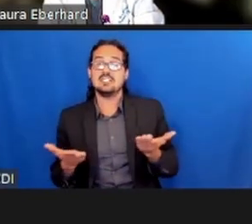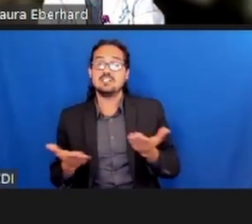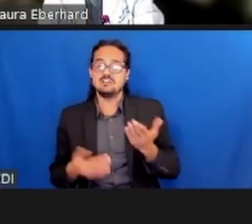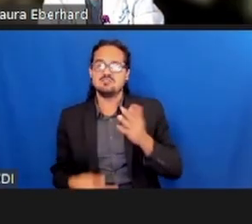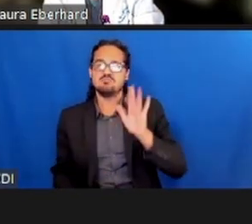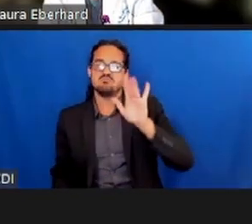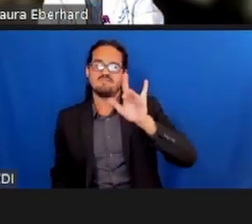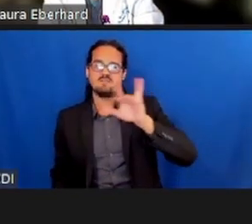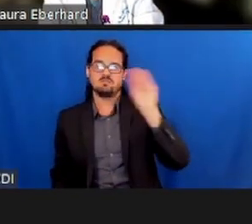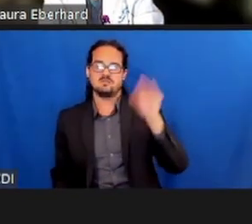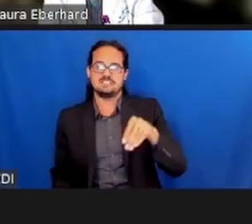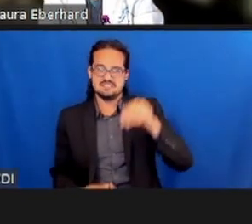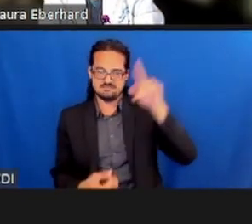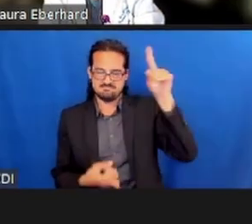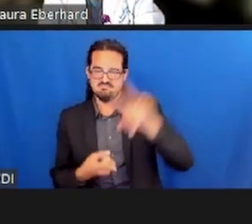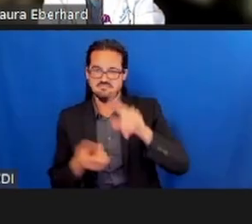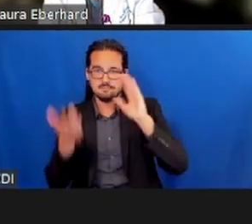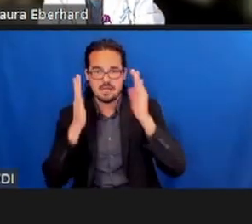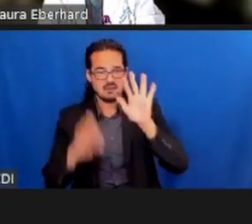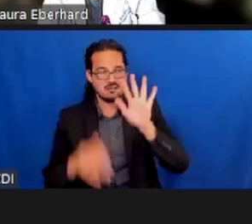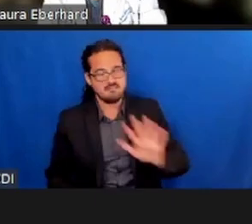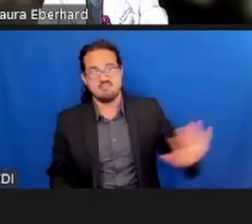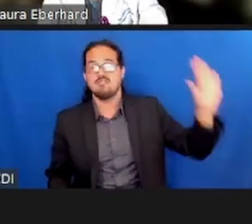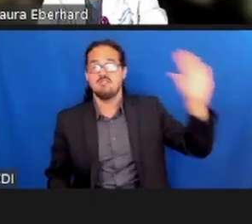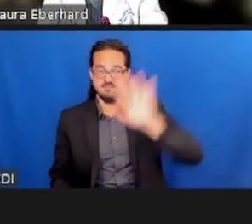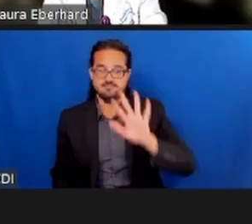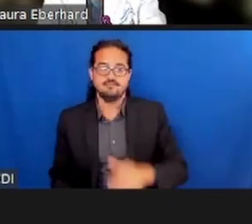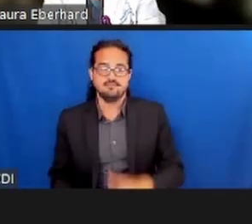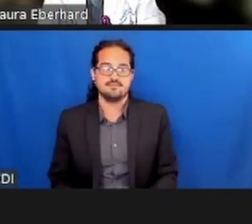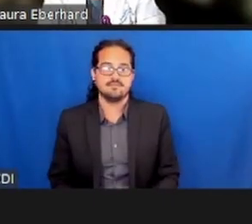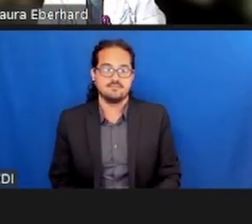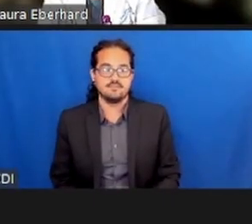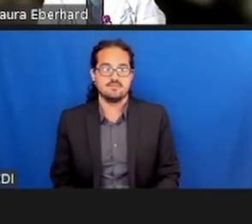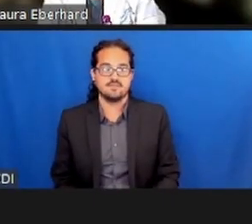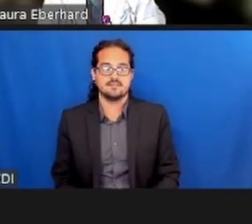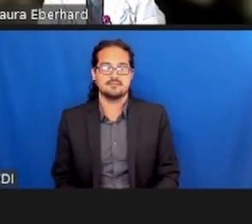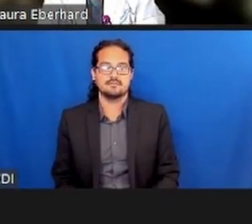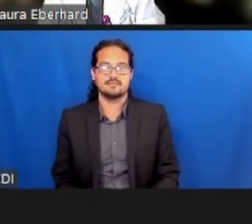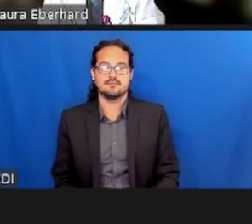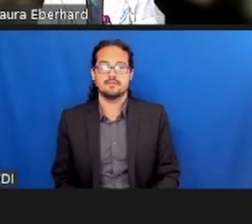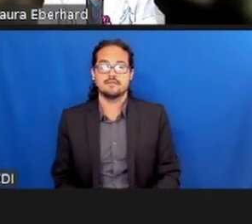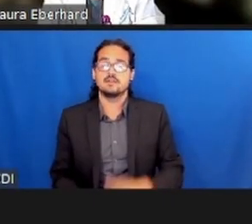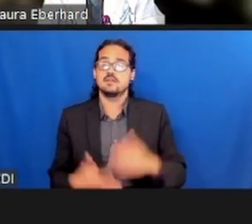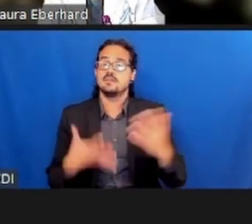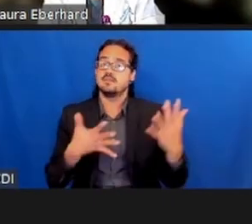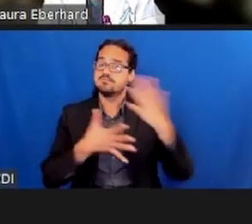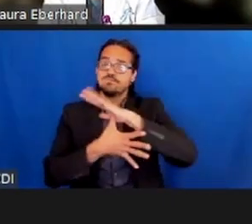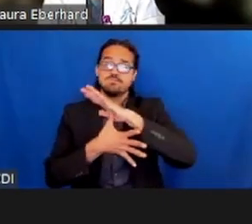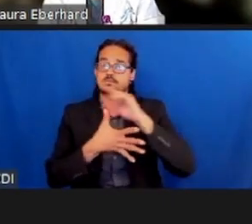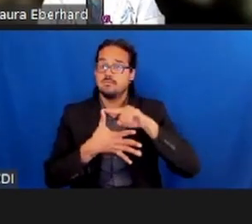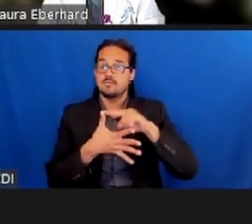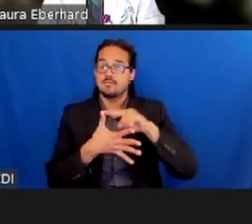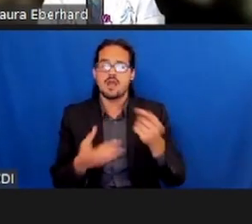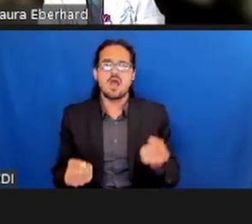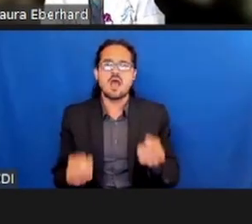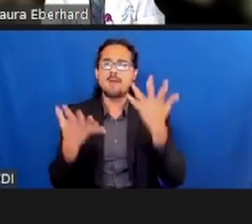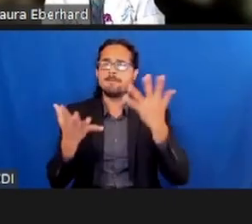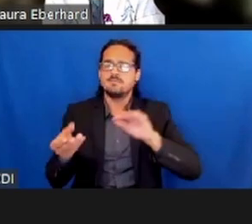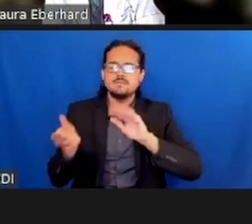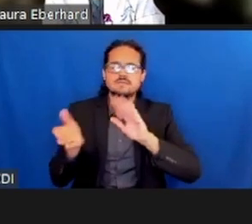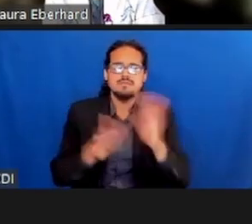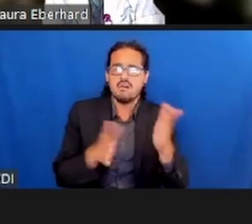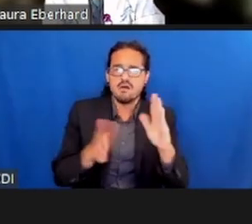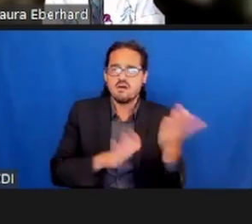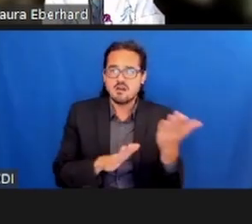And then most importantly, this is our mortality data. Marin County has demographically the oldest population in the state. And